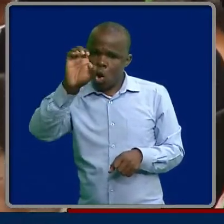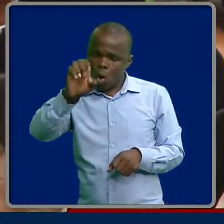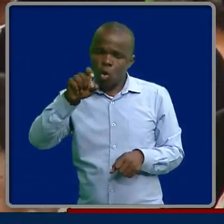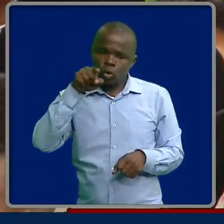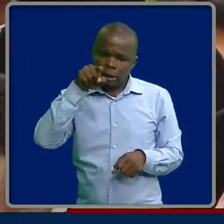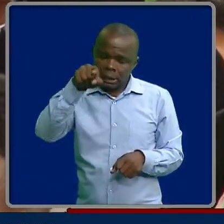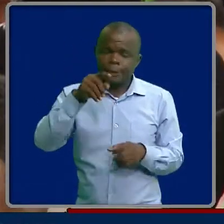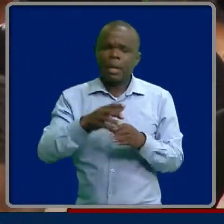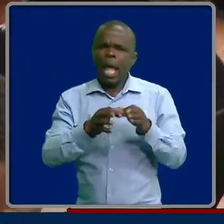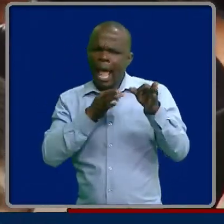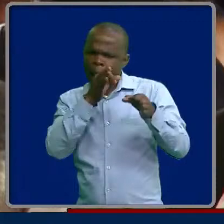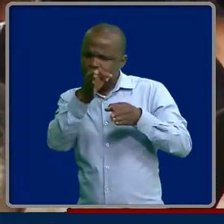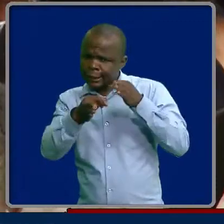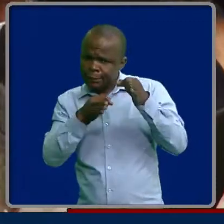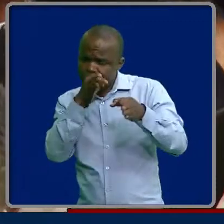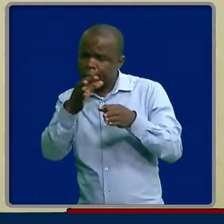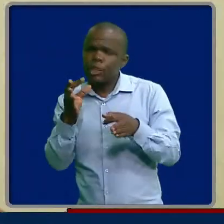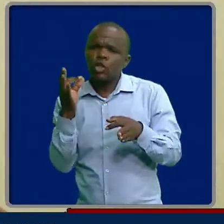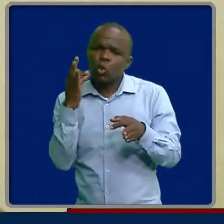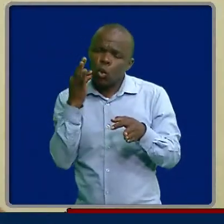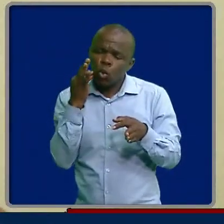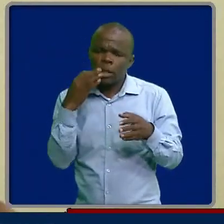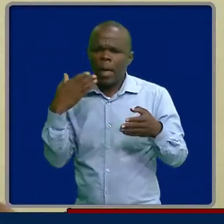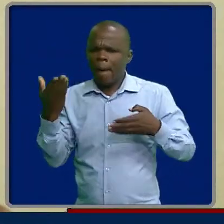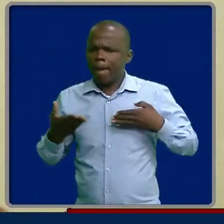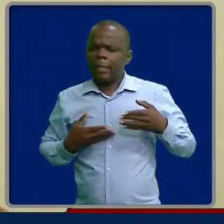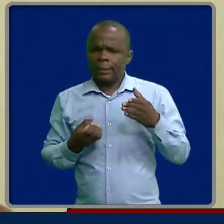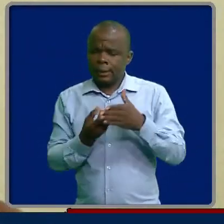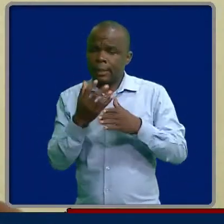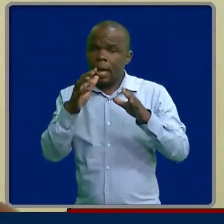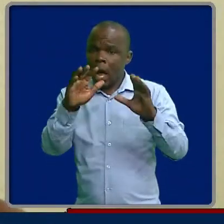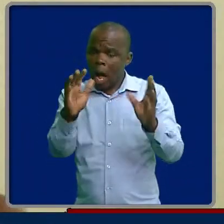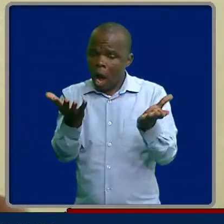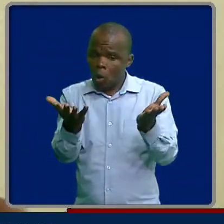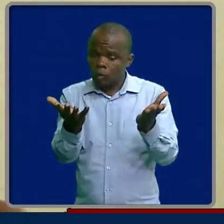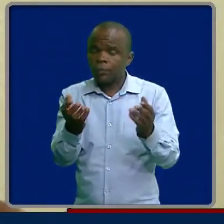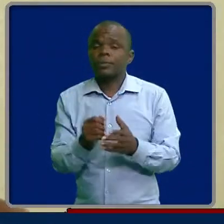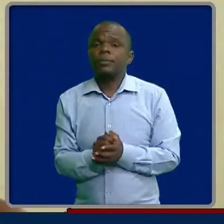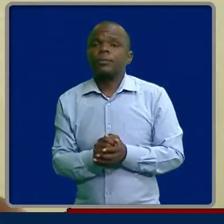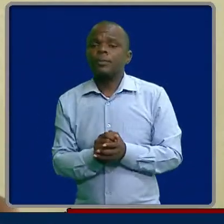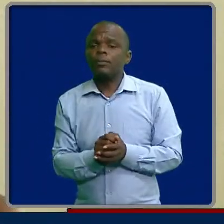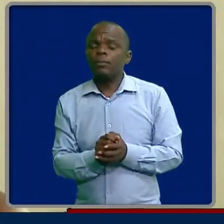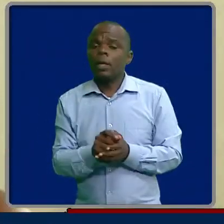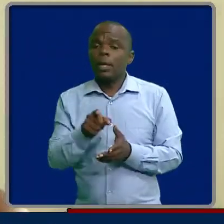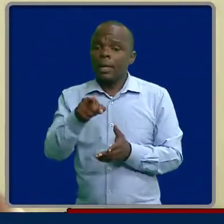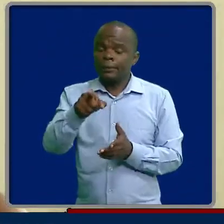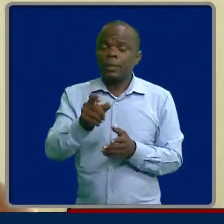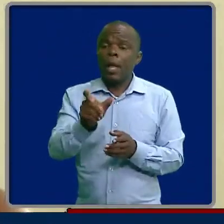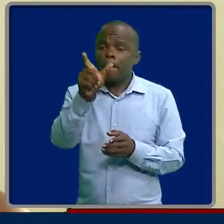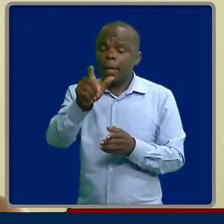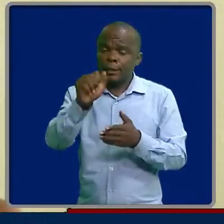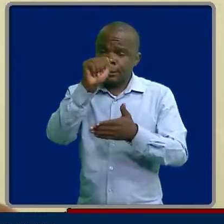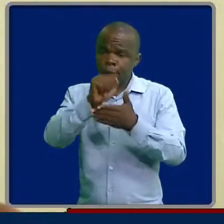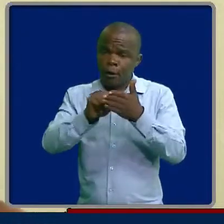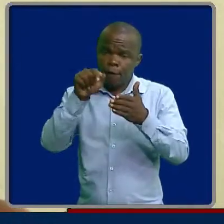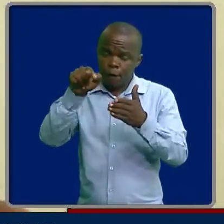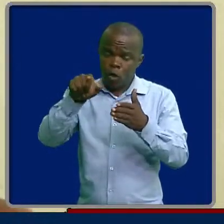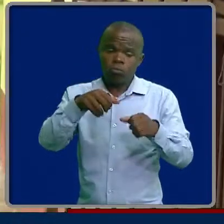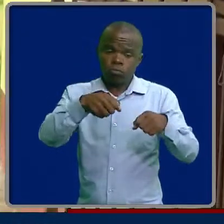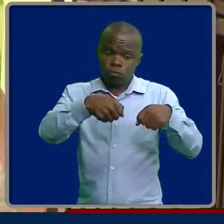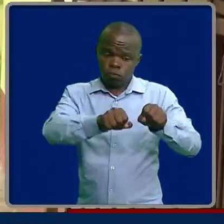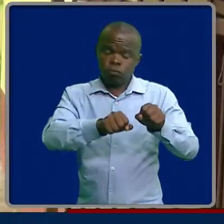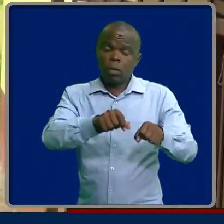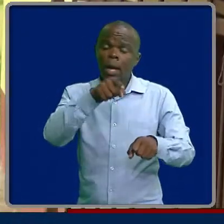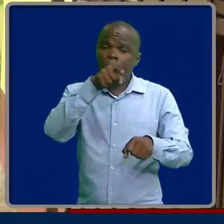by the fund in this constituency, this number is still too small considering the high unemployment rate among the youth in the